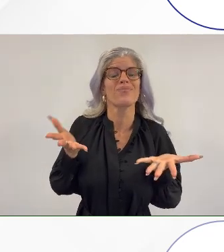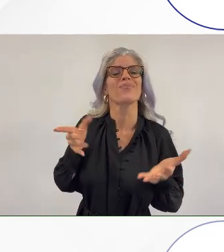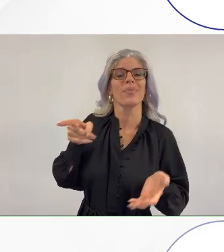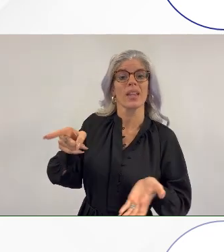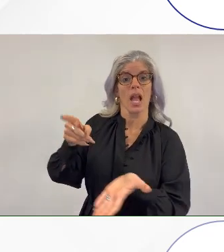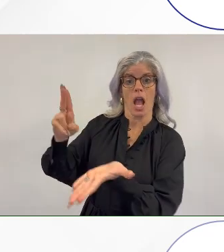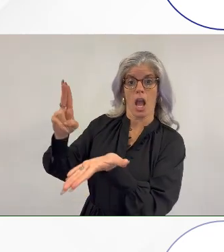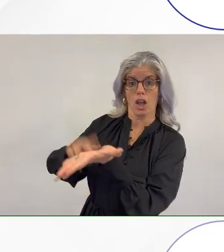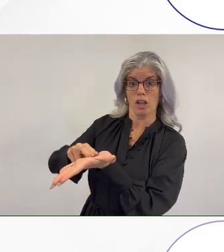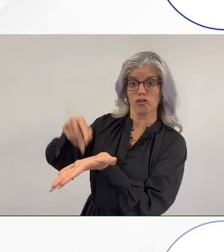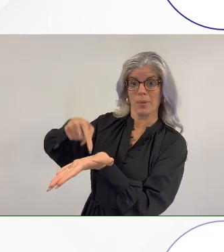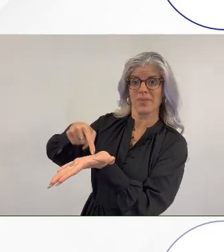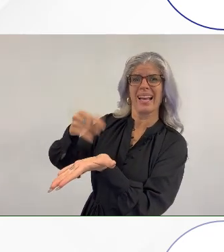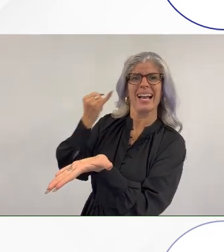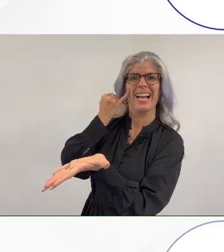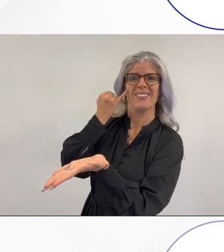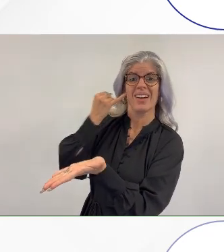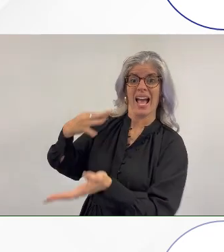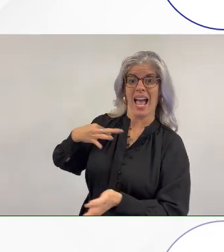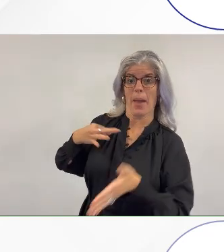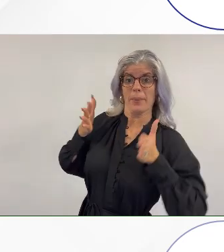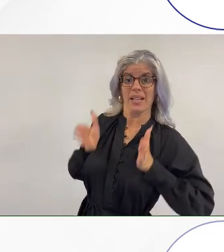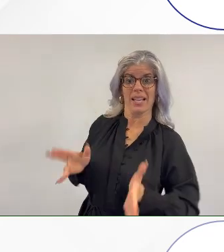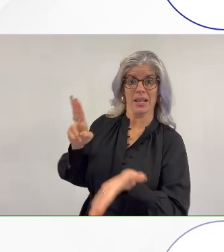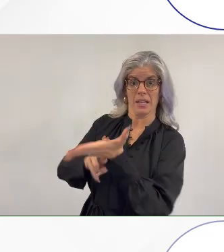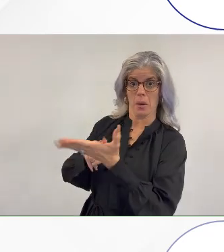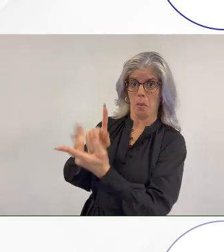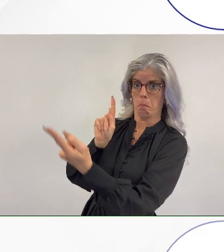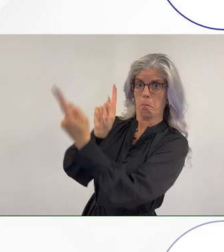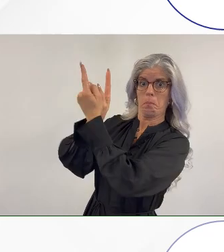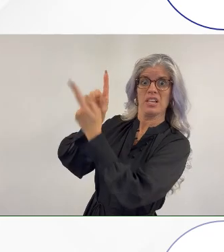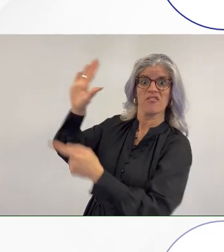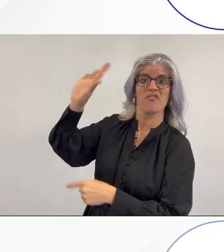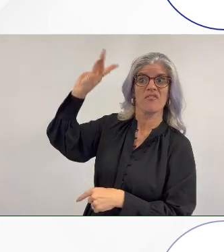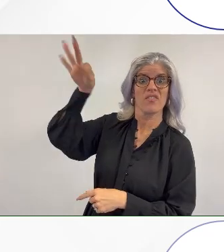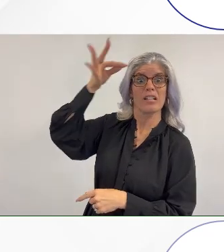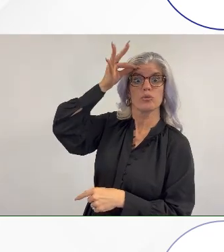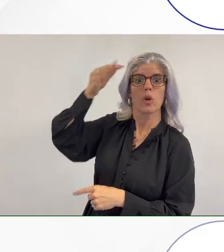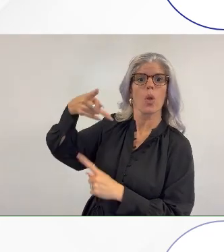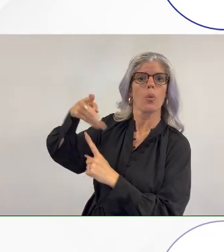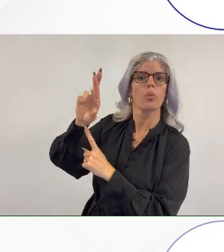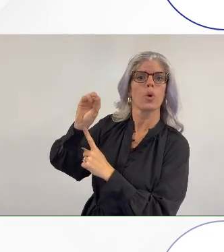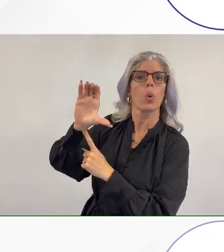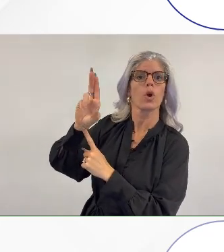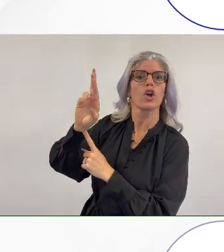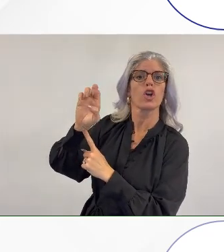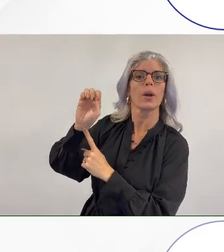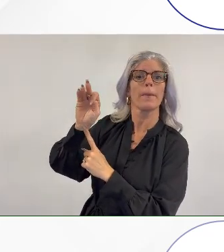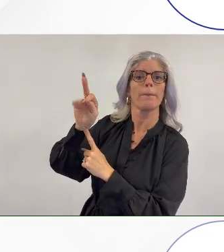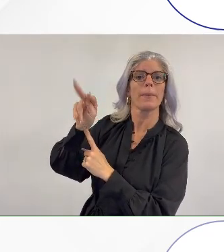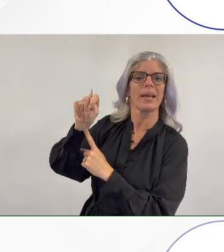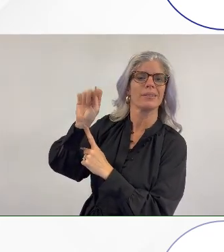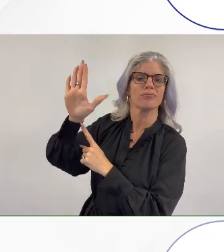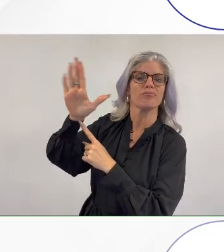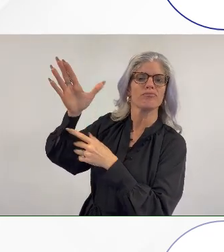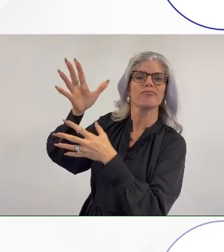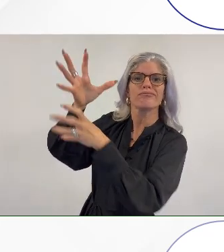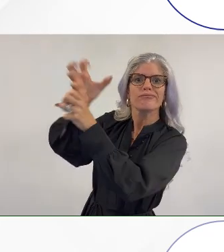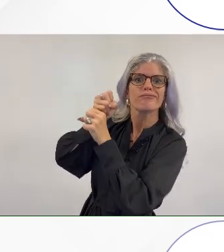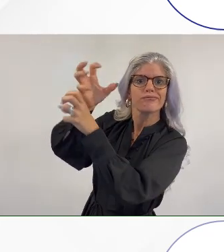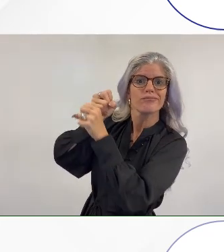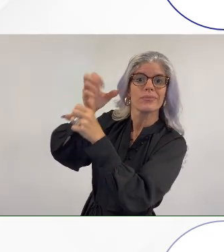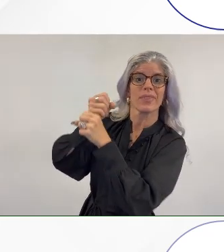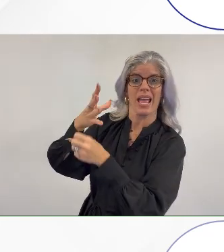contracting requirements, and contract cost must be reasonable. Now you may be wondering, well, what's reasonable?